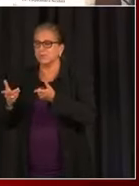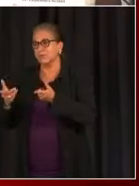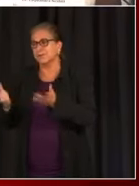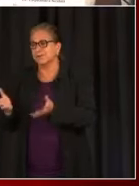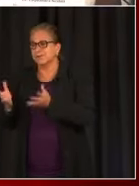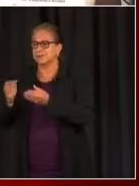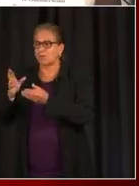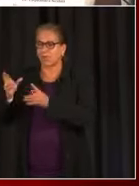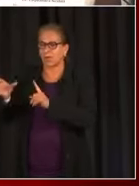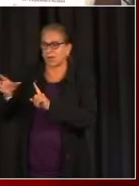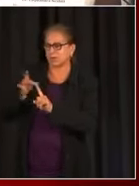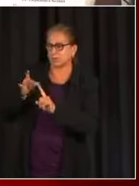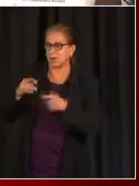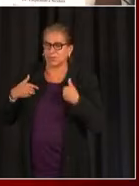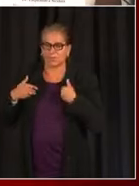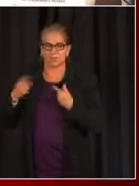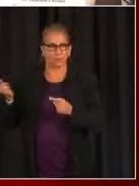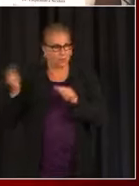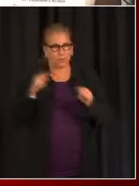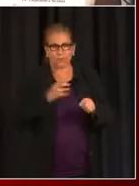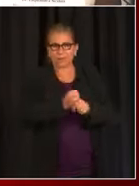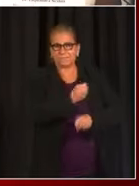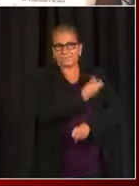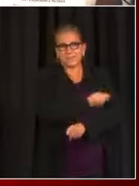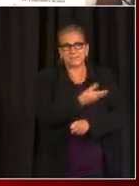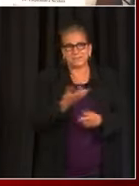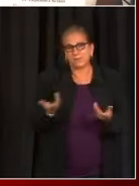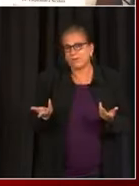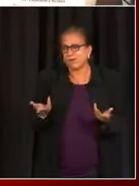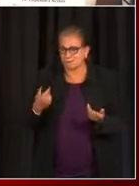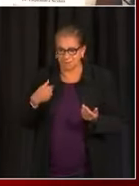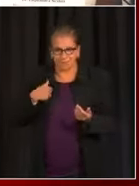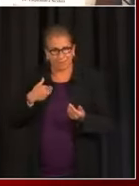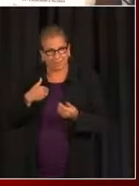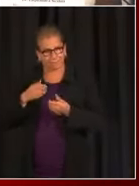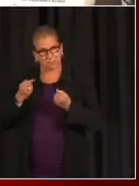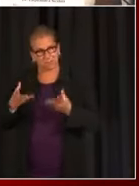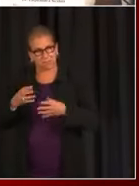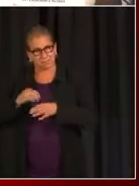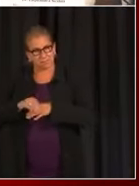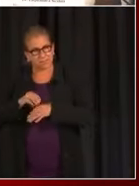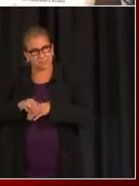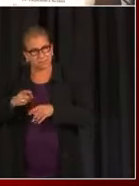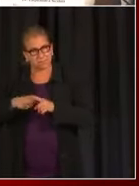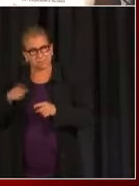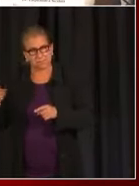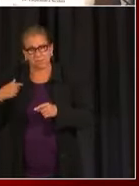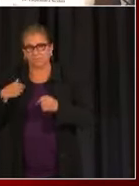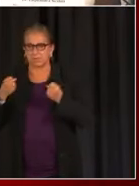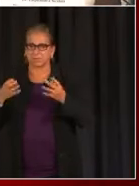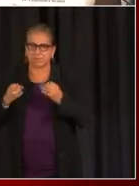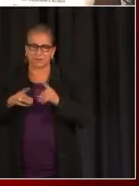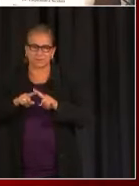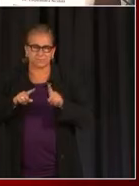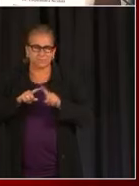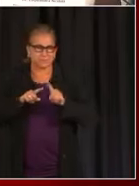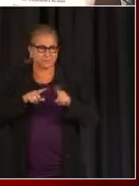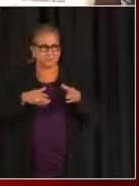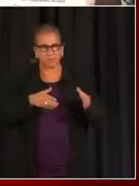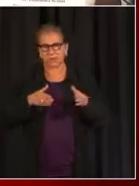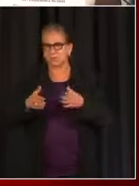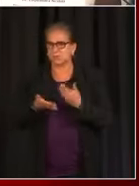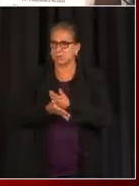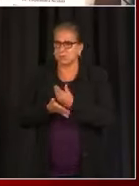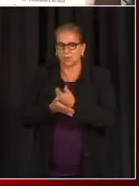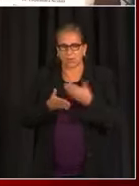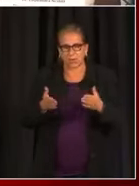got vaccinated with each other, and to be able to answer any questions that they have. So there's plenty of ways that we will continue to focus on youth